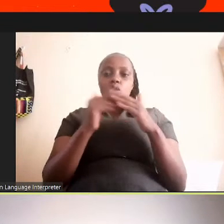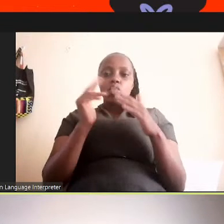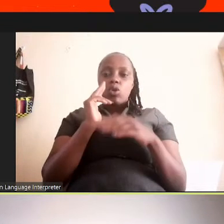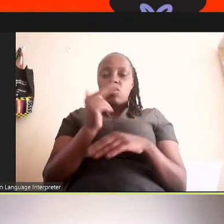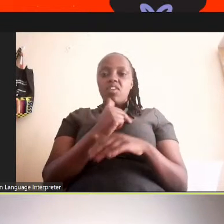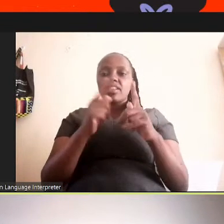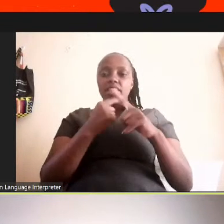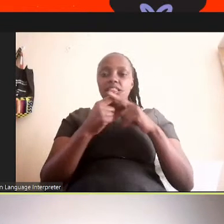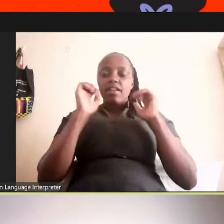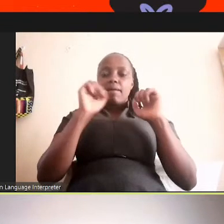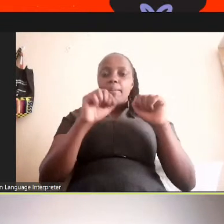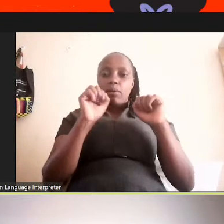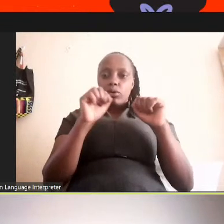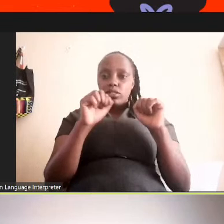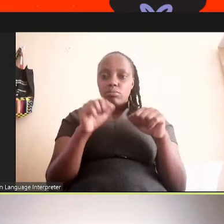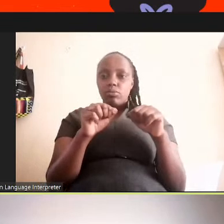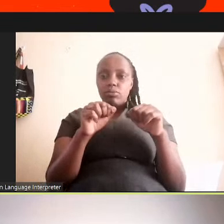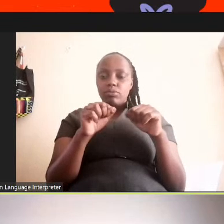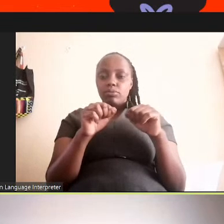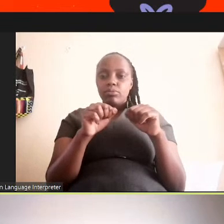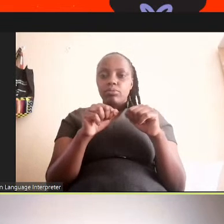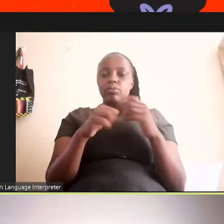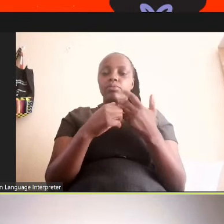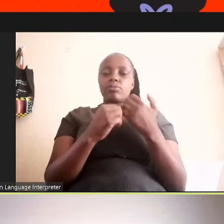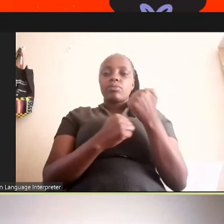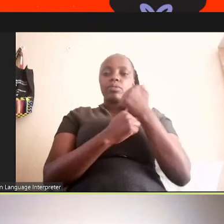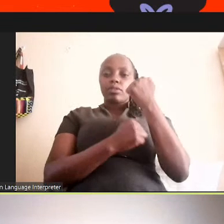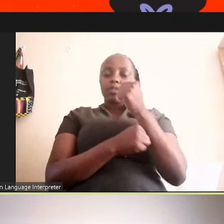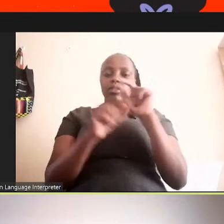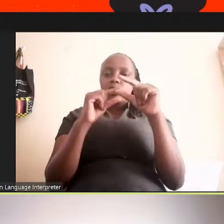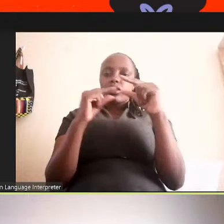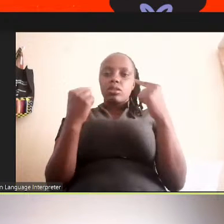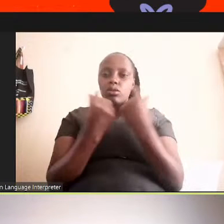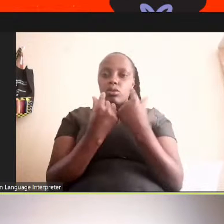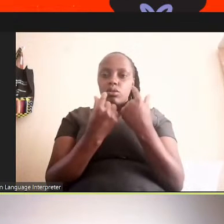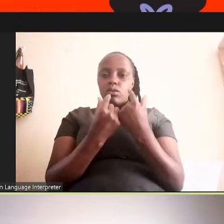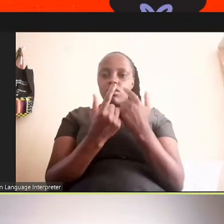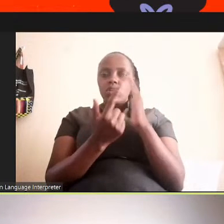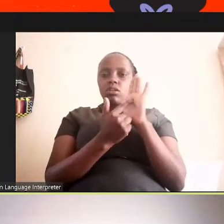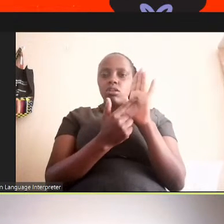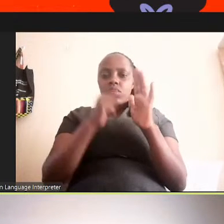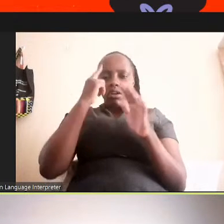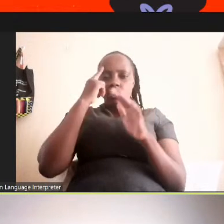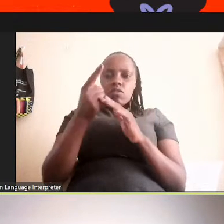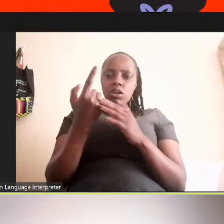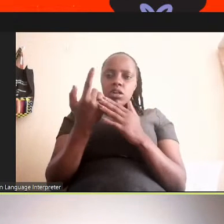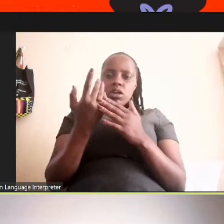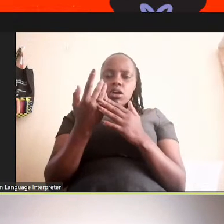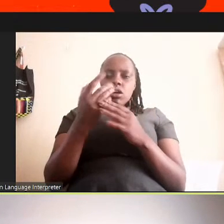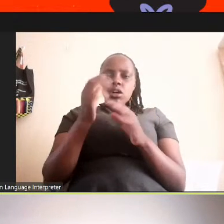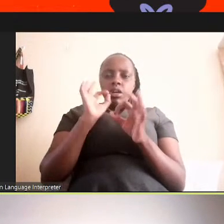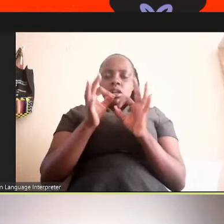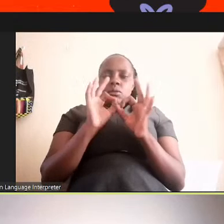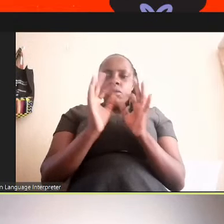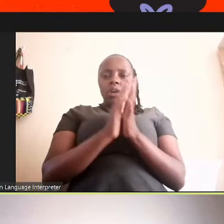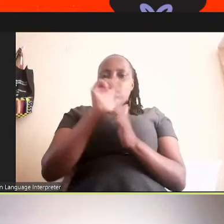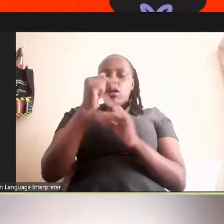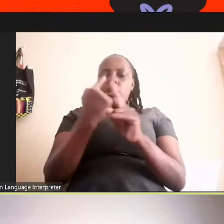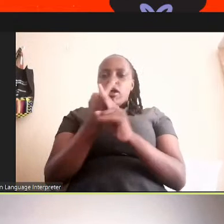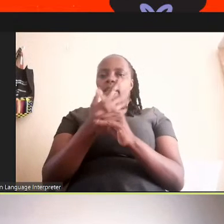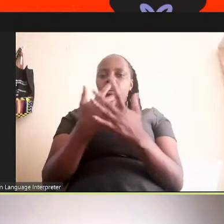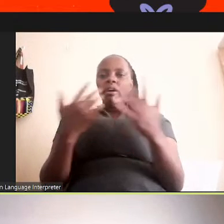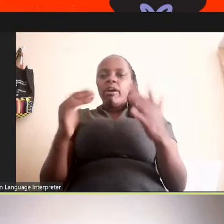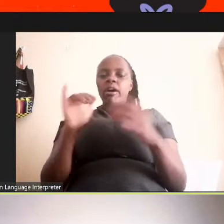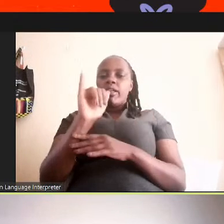then need financial resources like interpretation, so on and so forth. So that's the